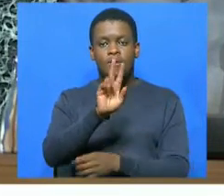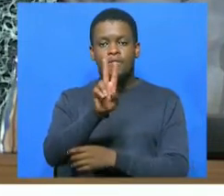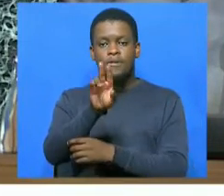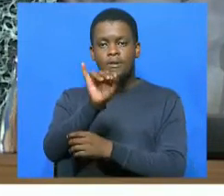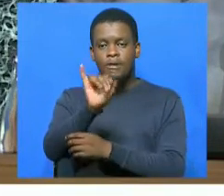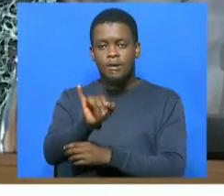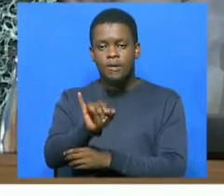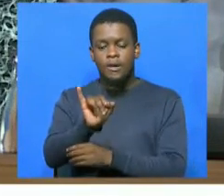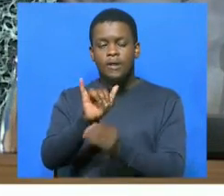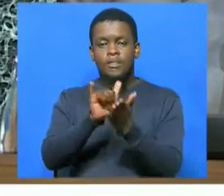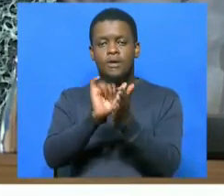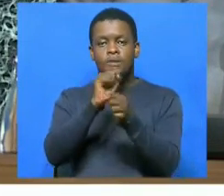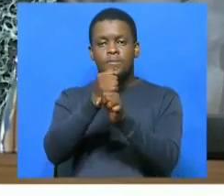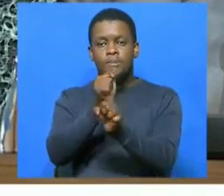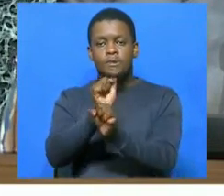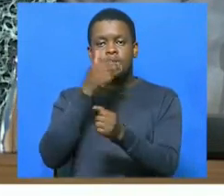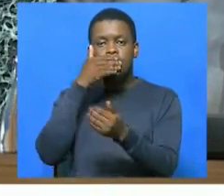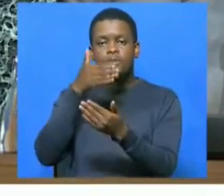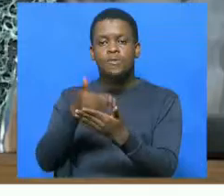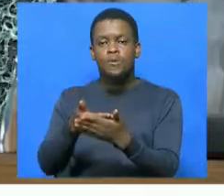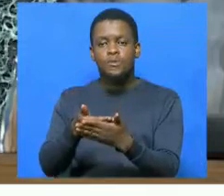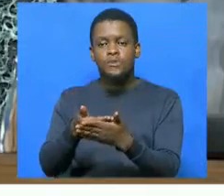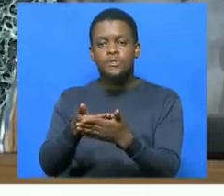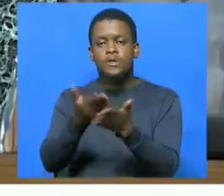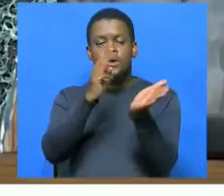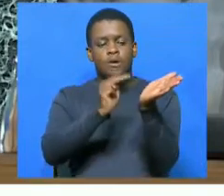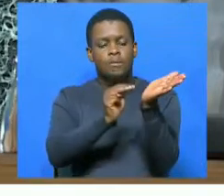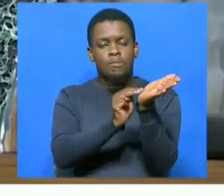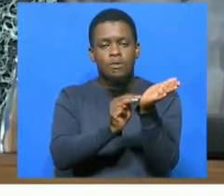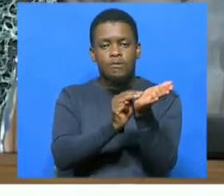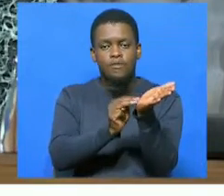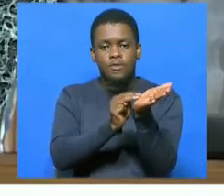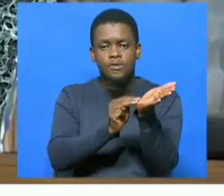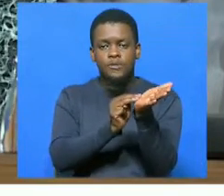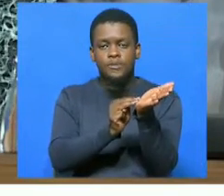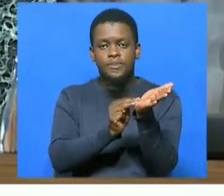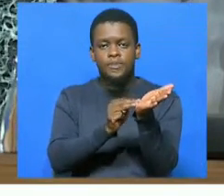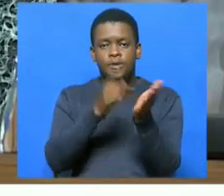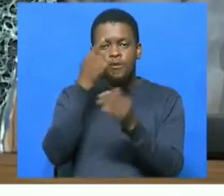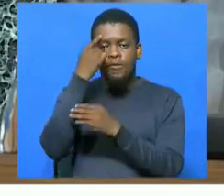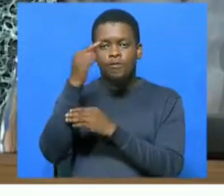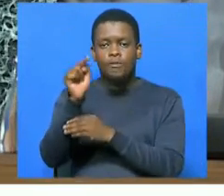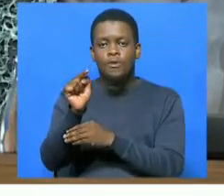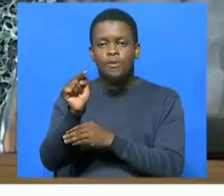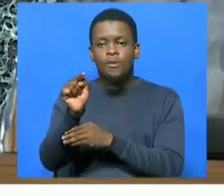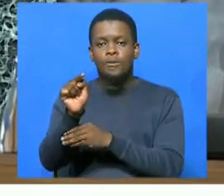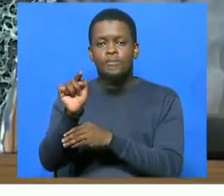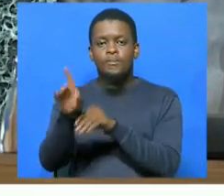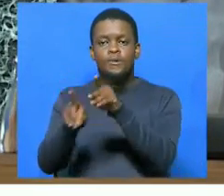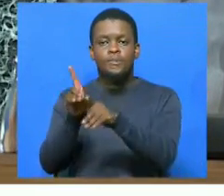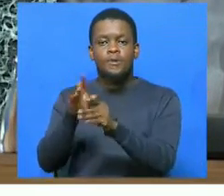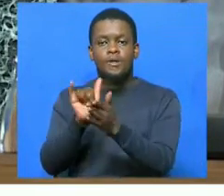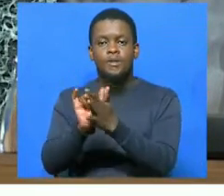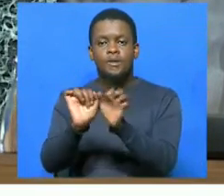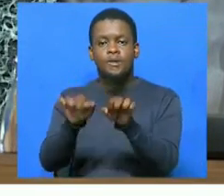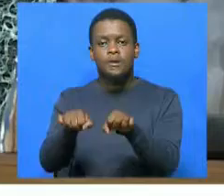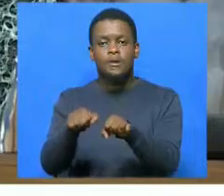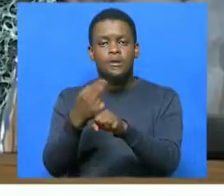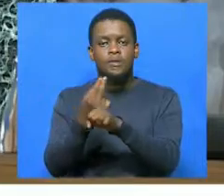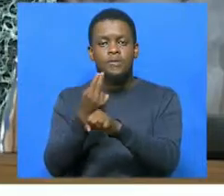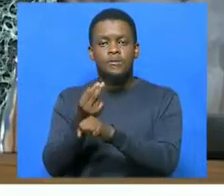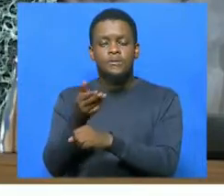which has produced quality vaccines, especially in relation to foot and mouth disease. We've made these available to